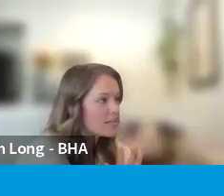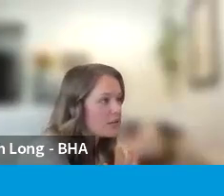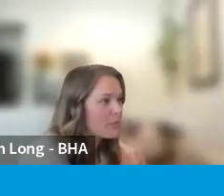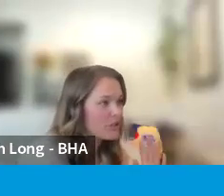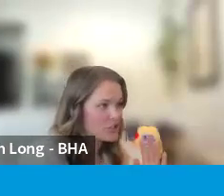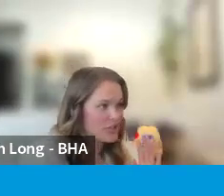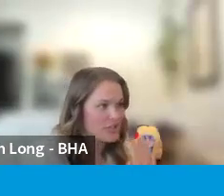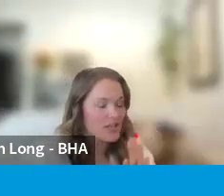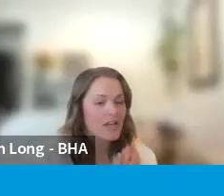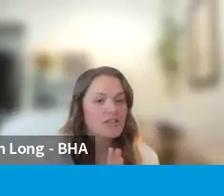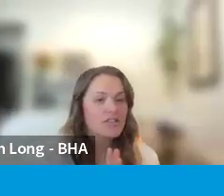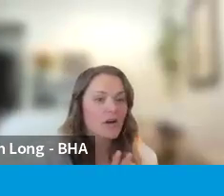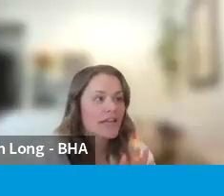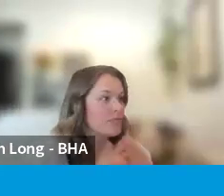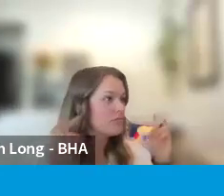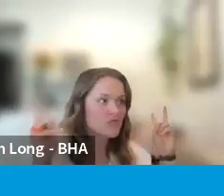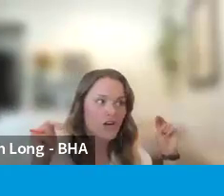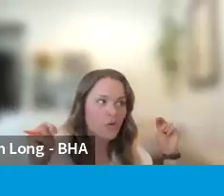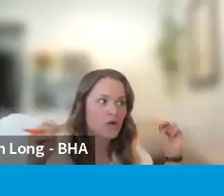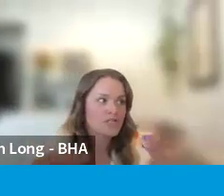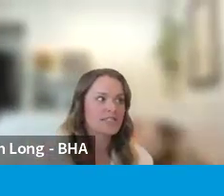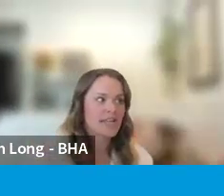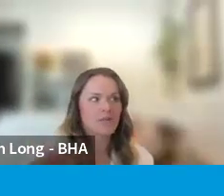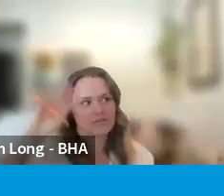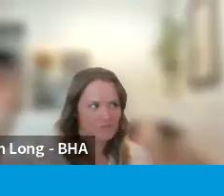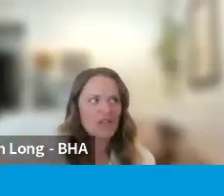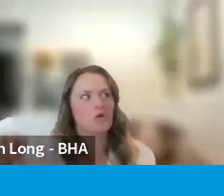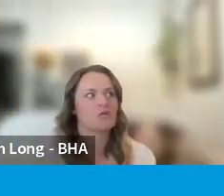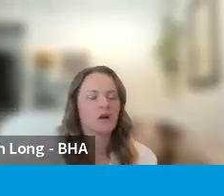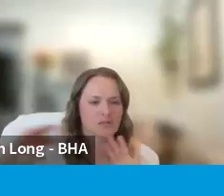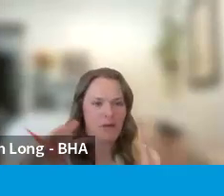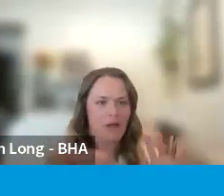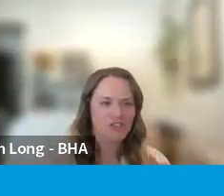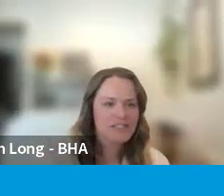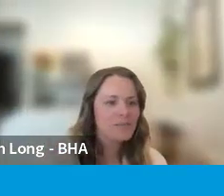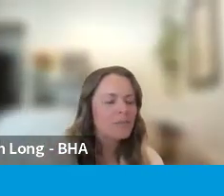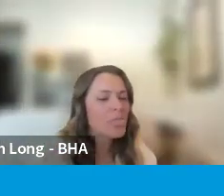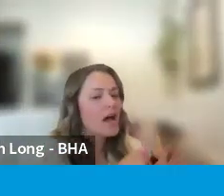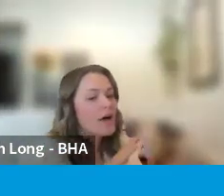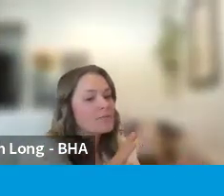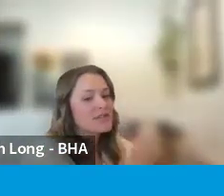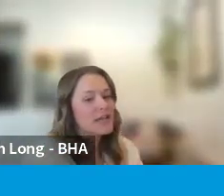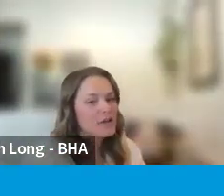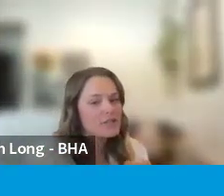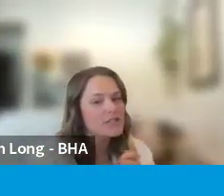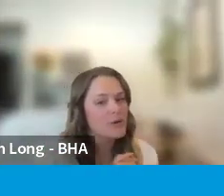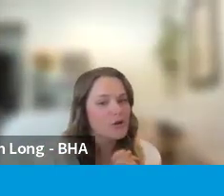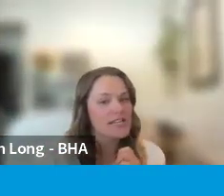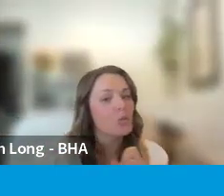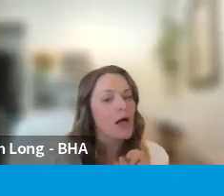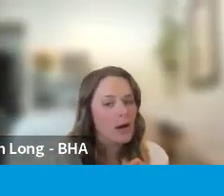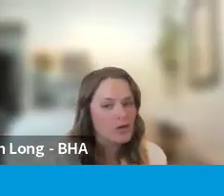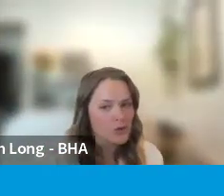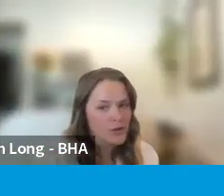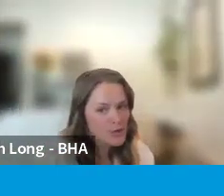is cross-collaboration. So again, not a quote, just a statement, ignore the quotes, my apologies. So the council is